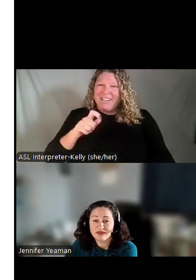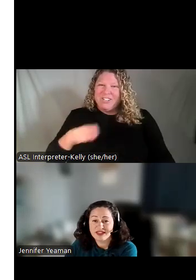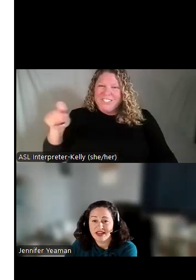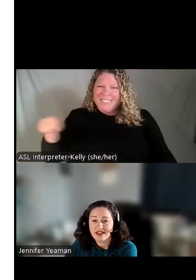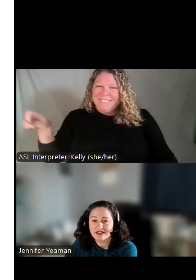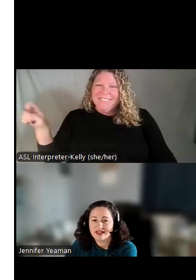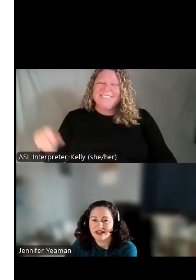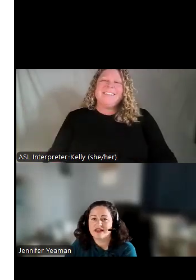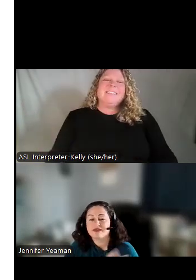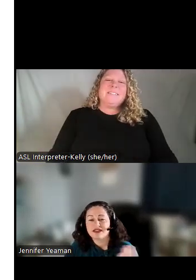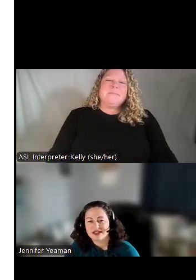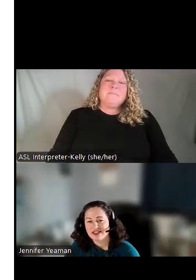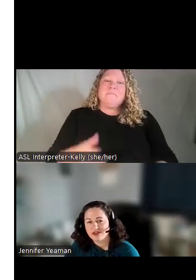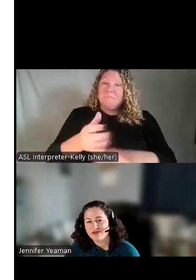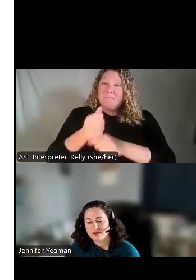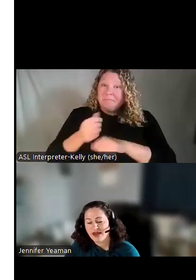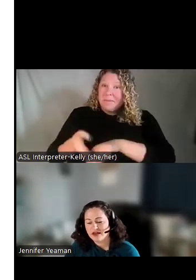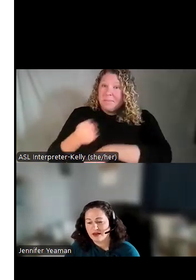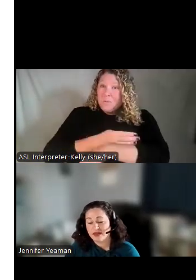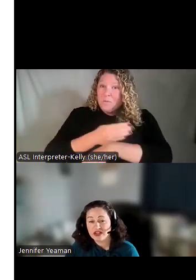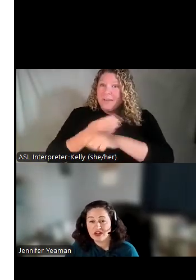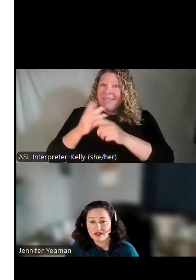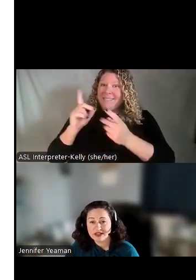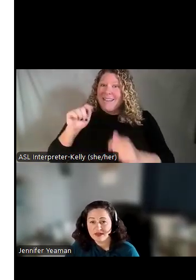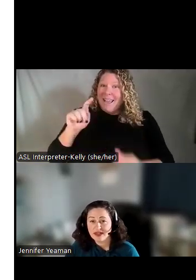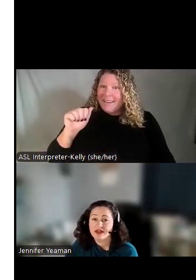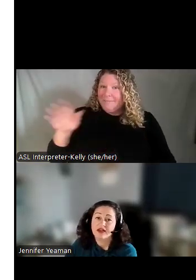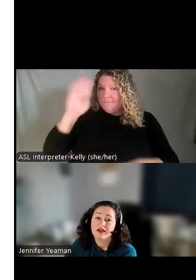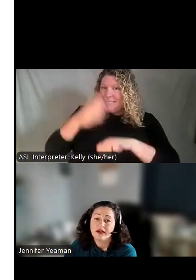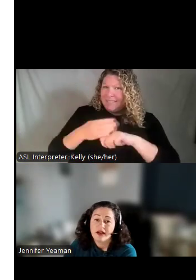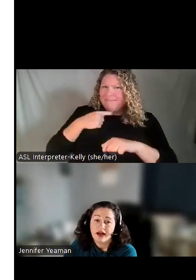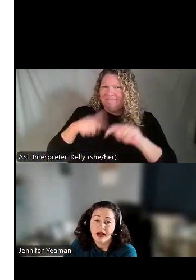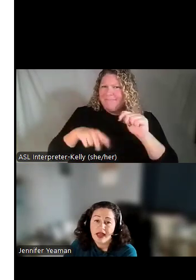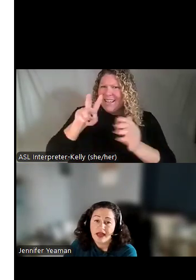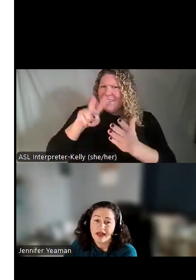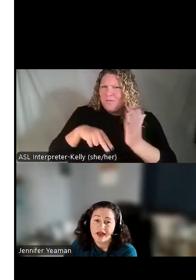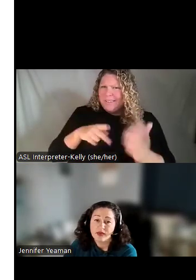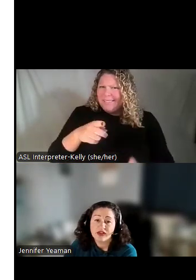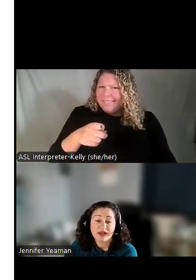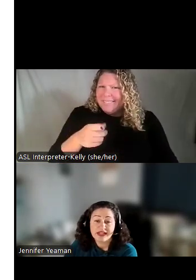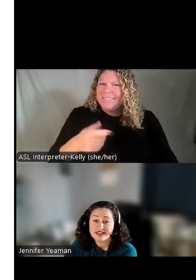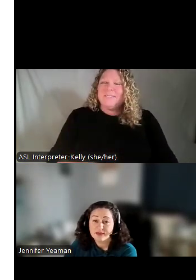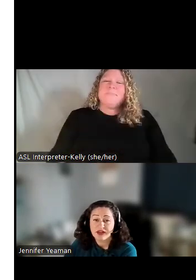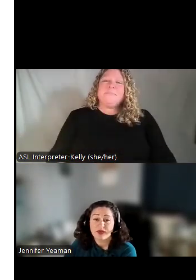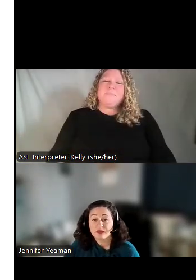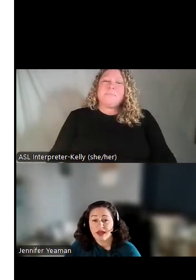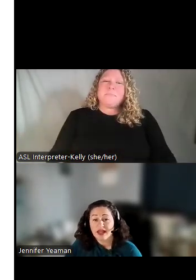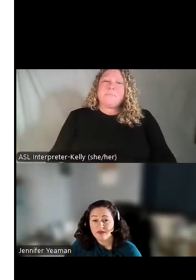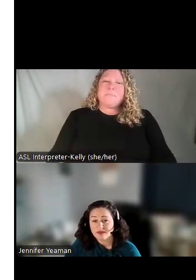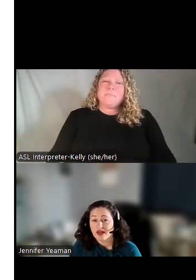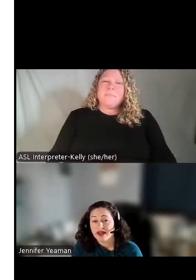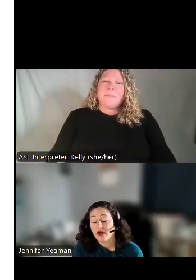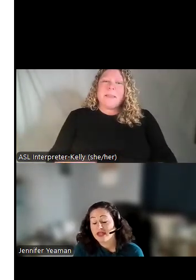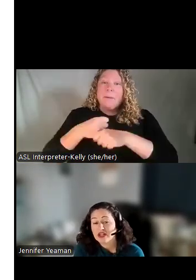received improvement data. Again, like my son giving me feedback that he couldn't read something. We created something right